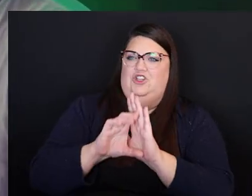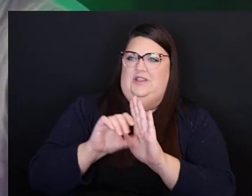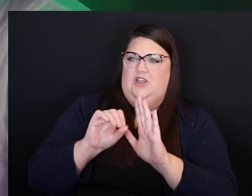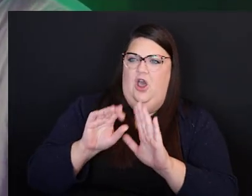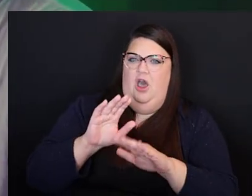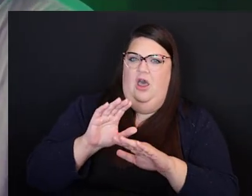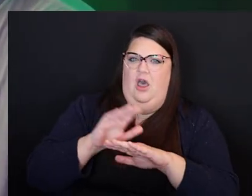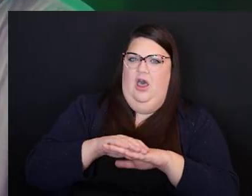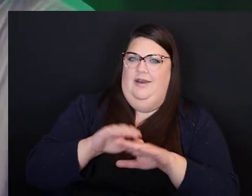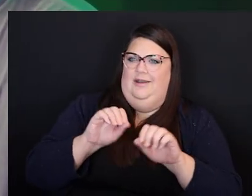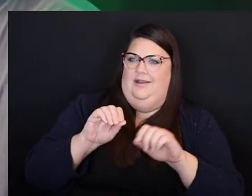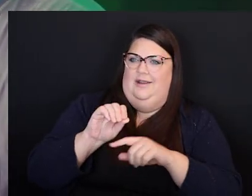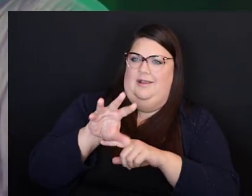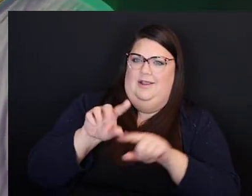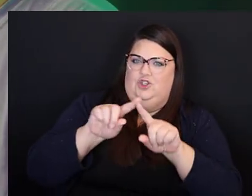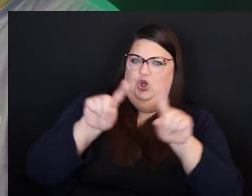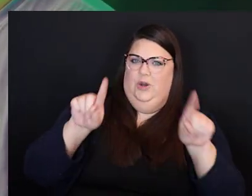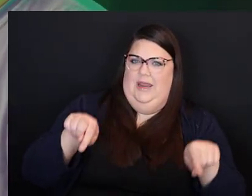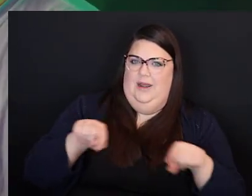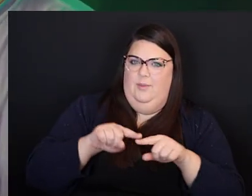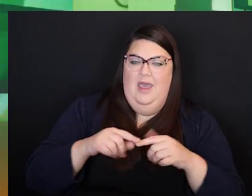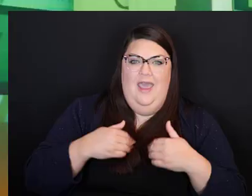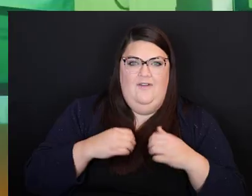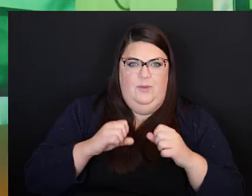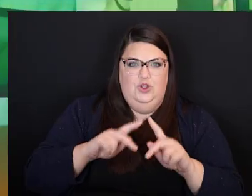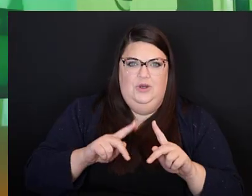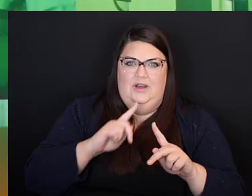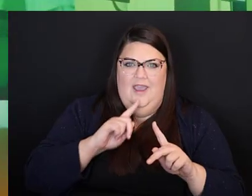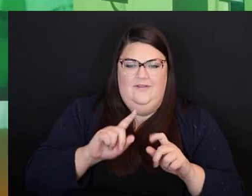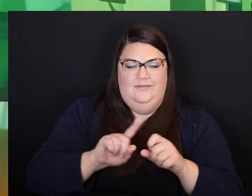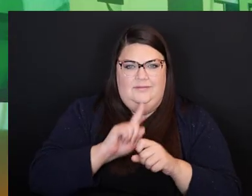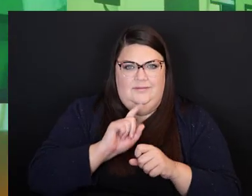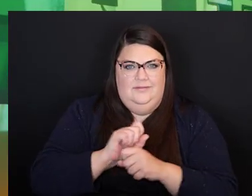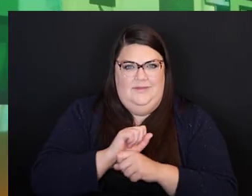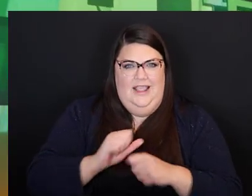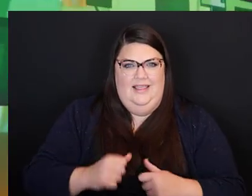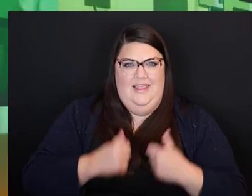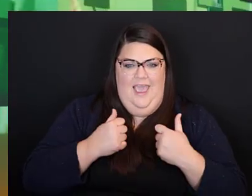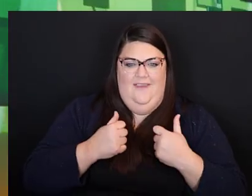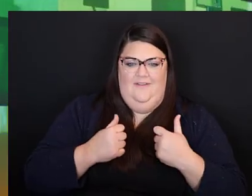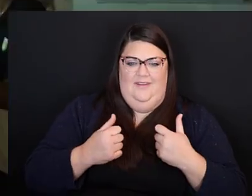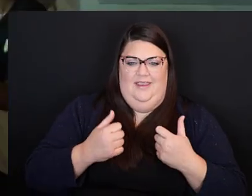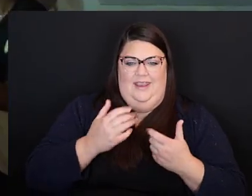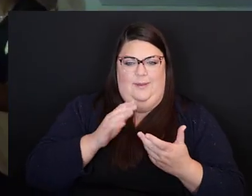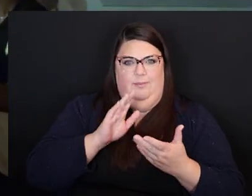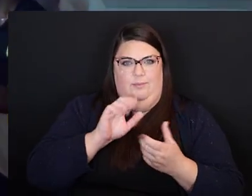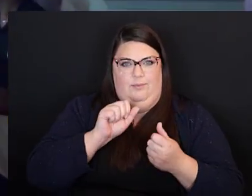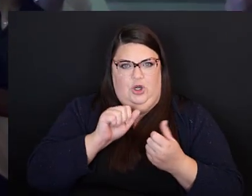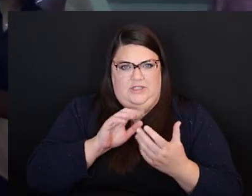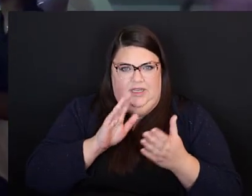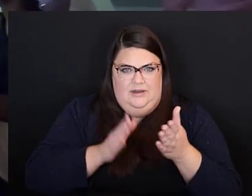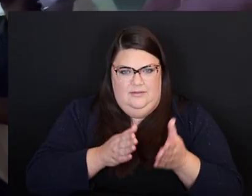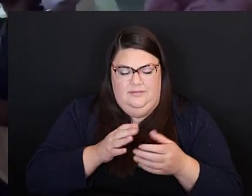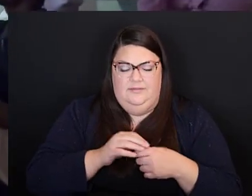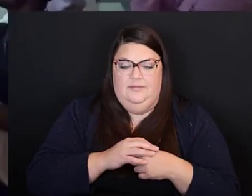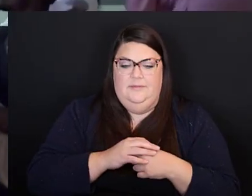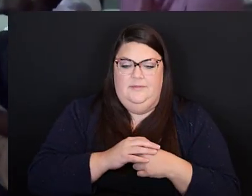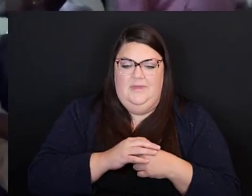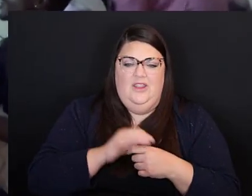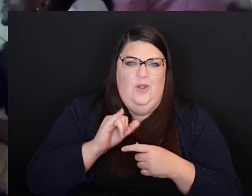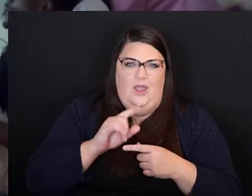images on a screen, but that there's an opportunity to give them life and have them and hear directly from them.